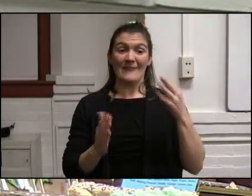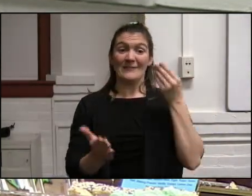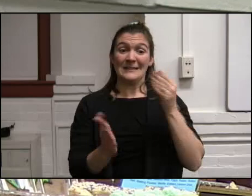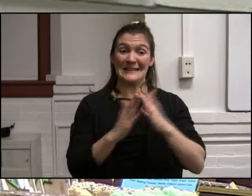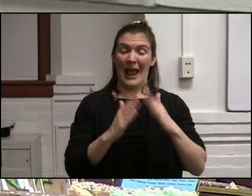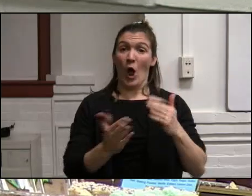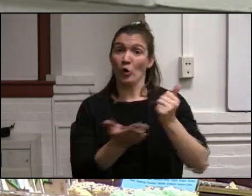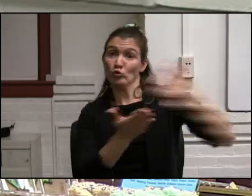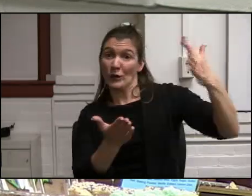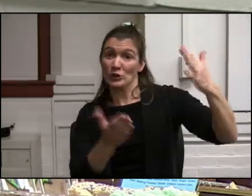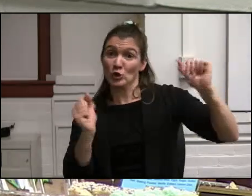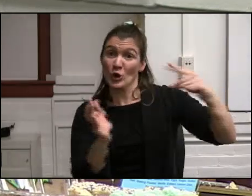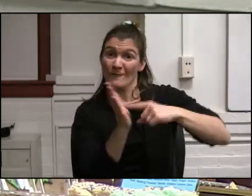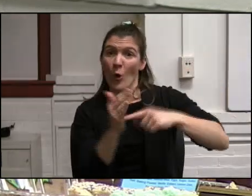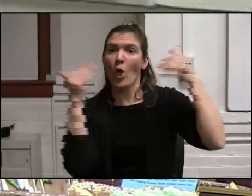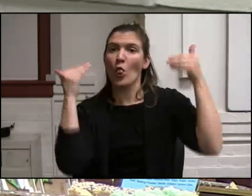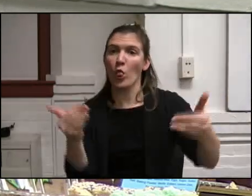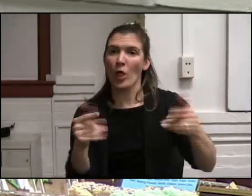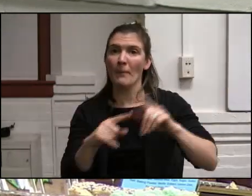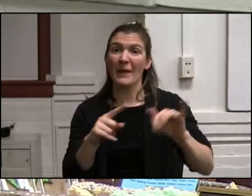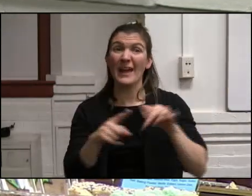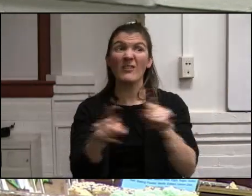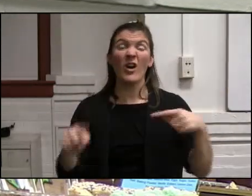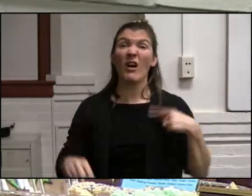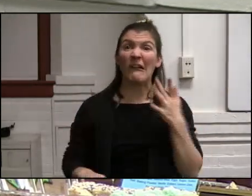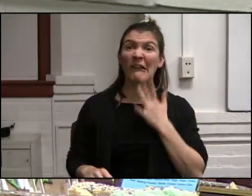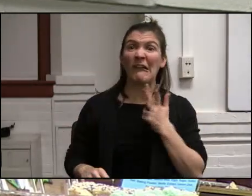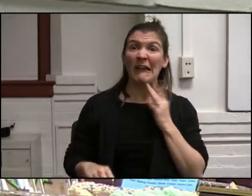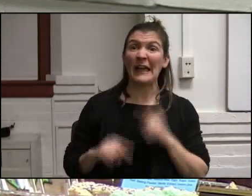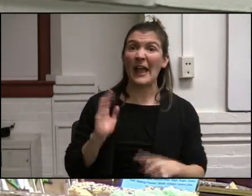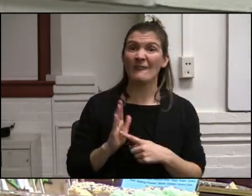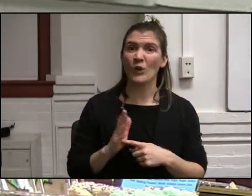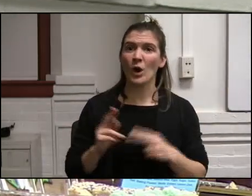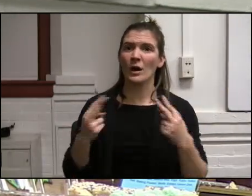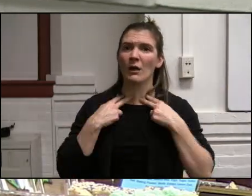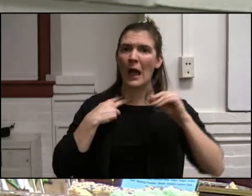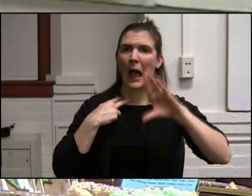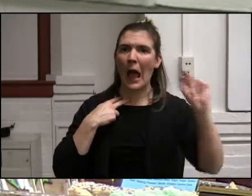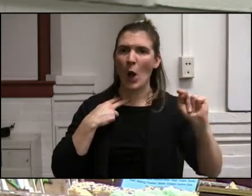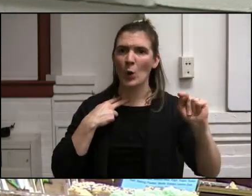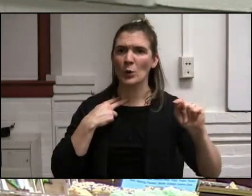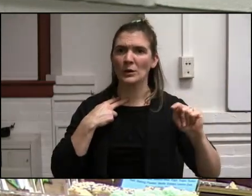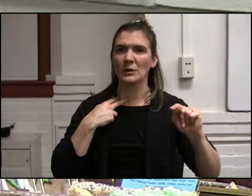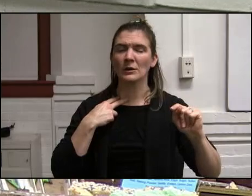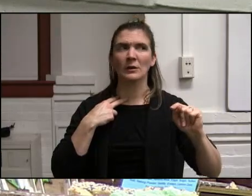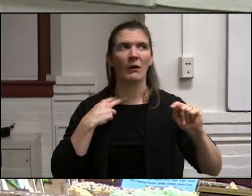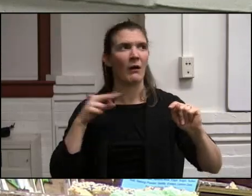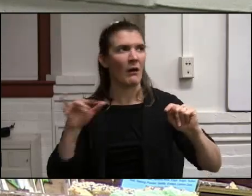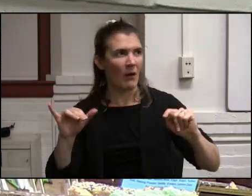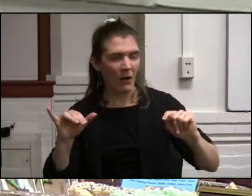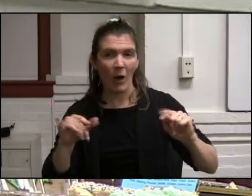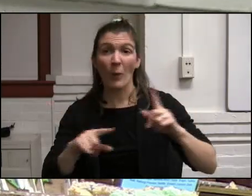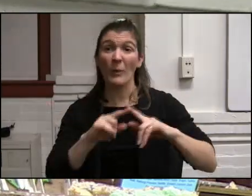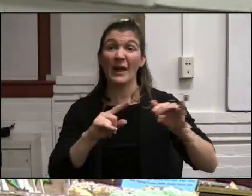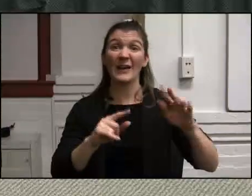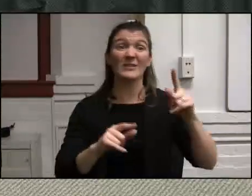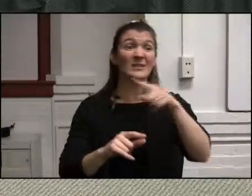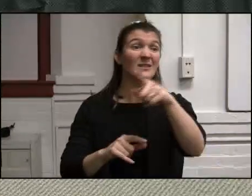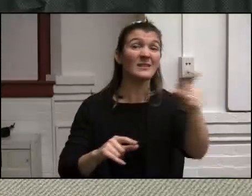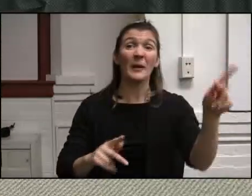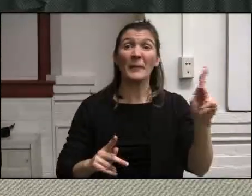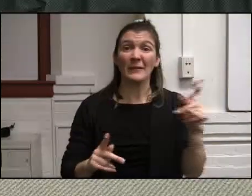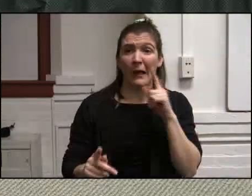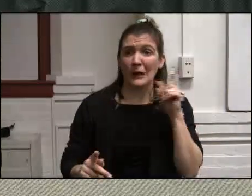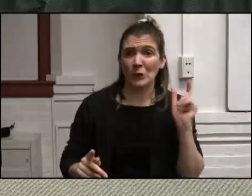would be able to do this, and other towns wouldn't be able to do it, and or it would be much harder. And a lot of people who maybe don't have any use